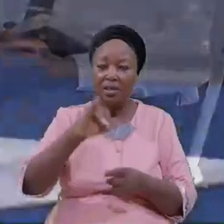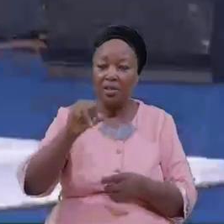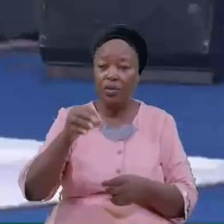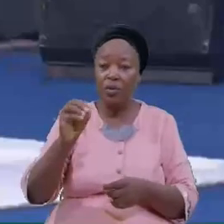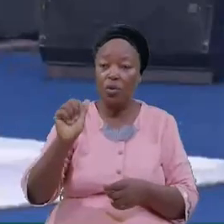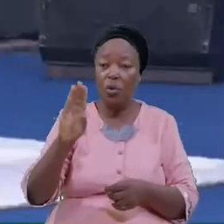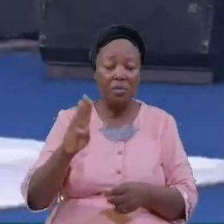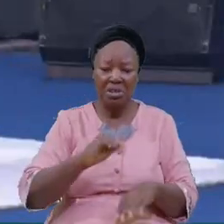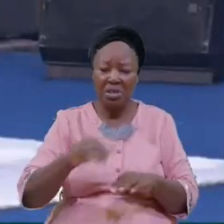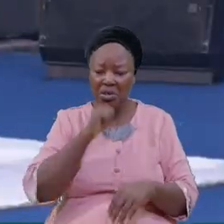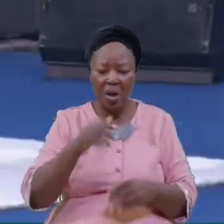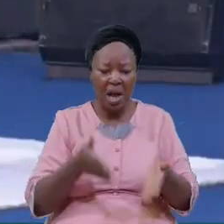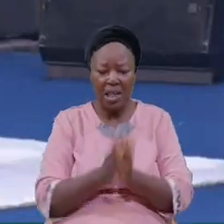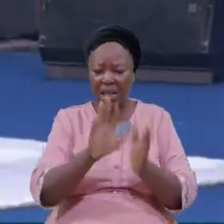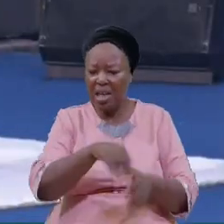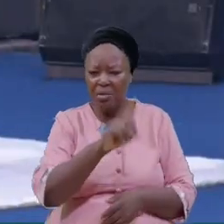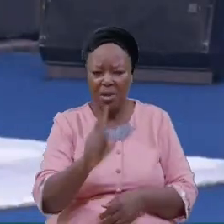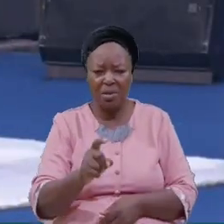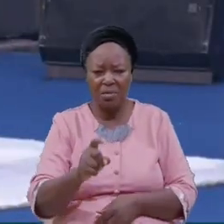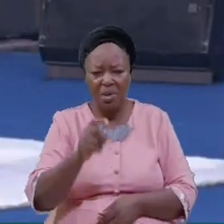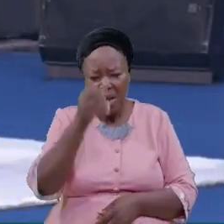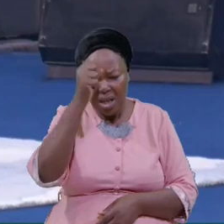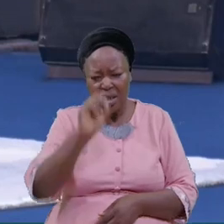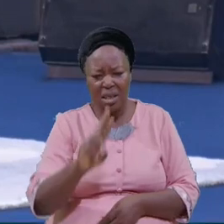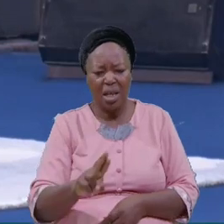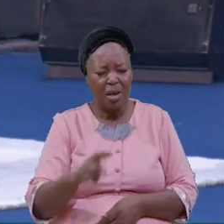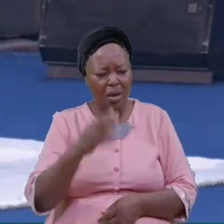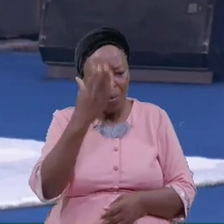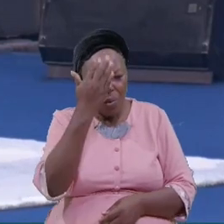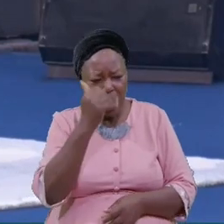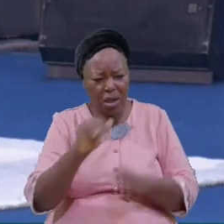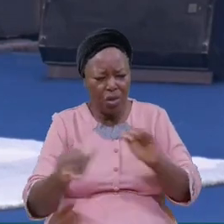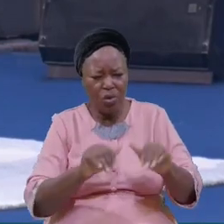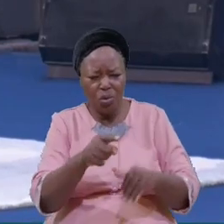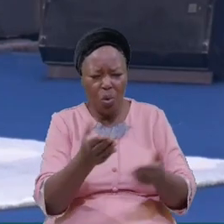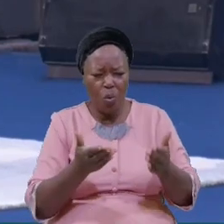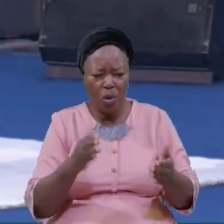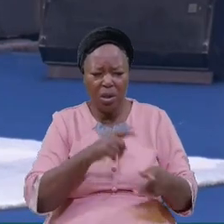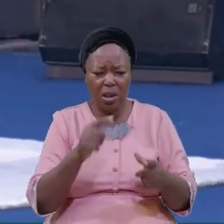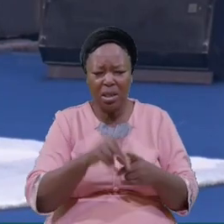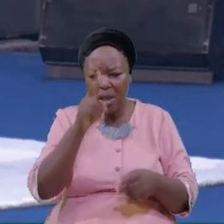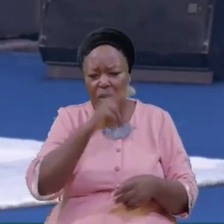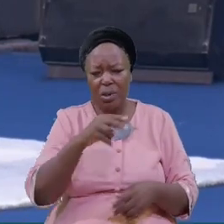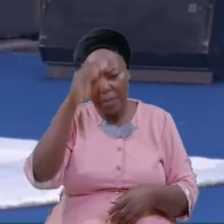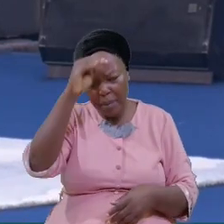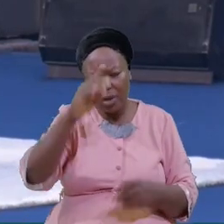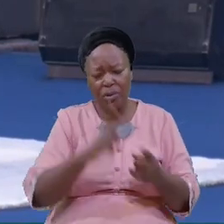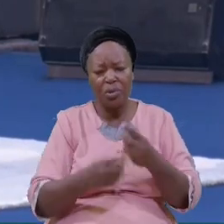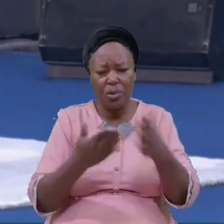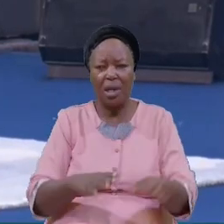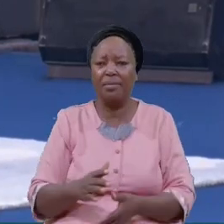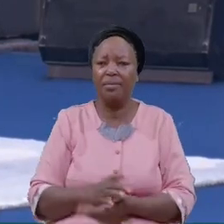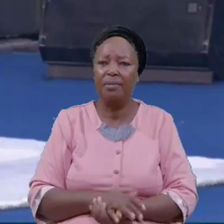Et Joab n'a posé aucune question. Monsieur, why would you want an innocent man to die? Pourquoi est-ce que tu veux qu'un